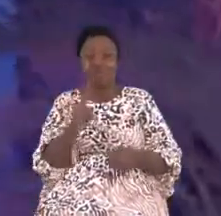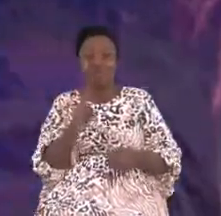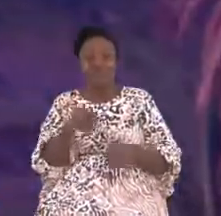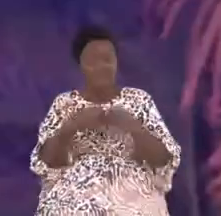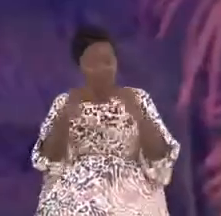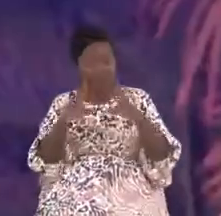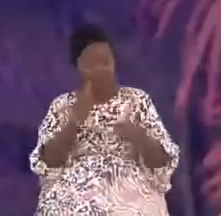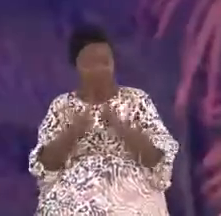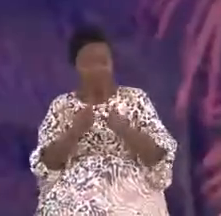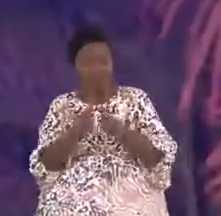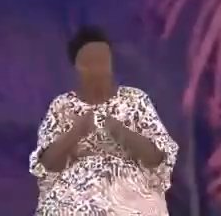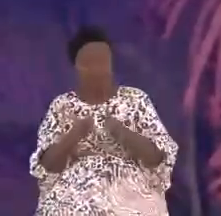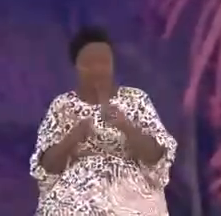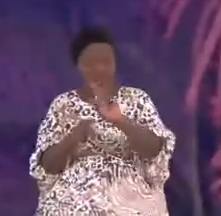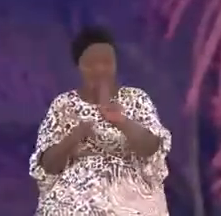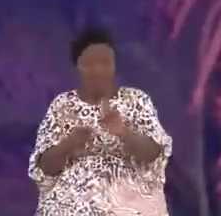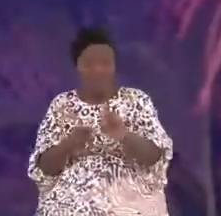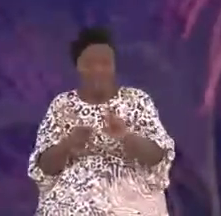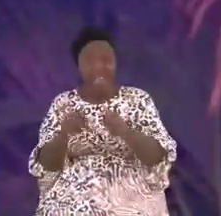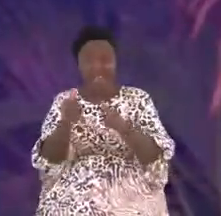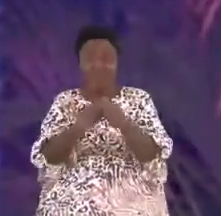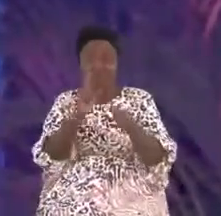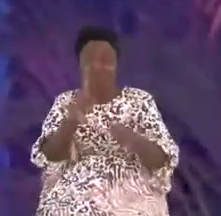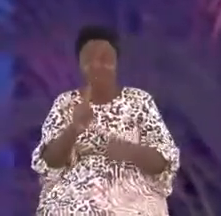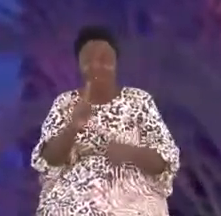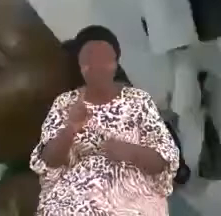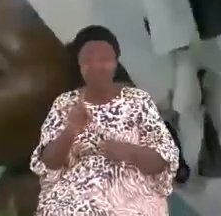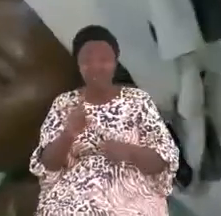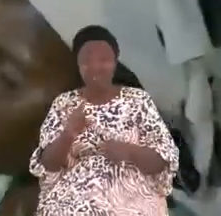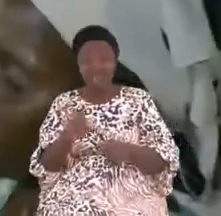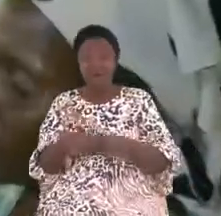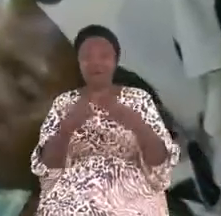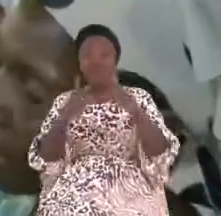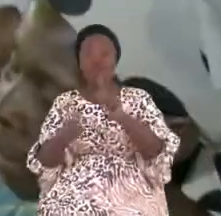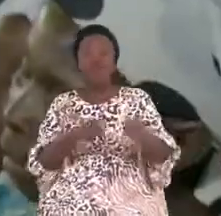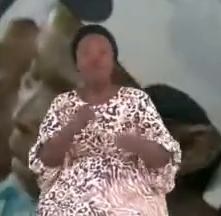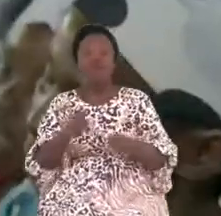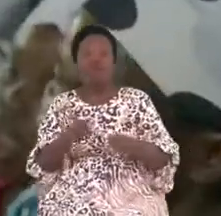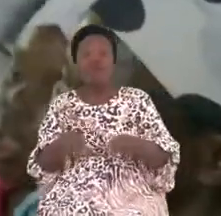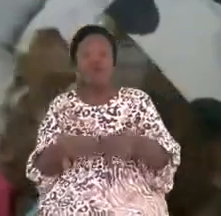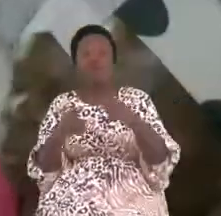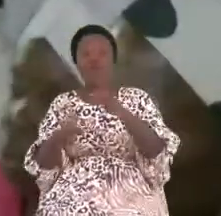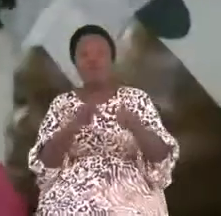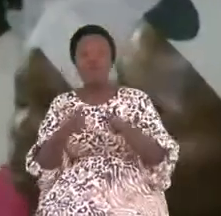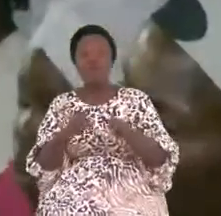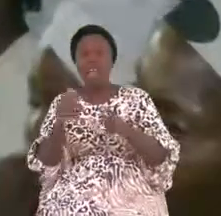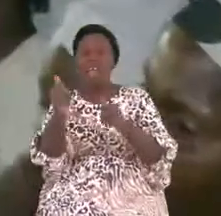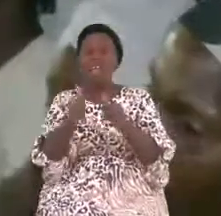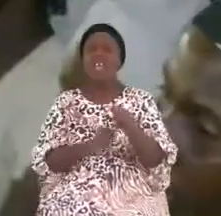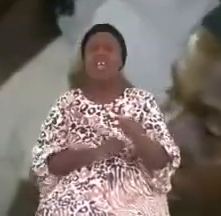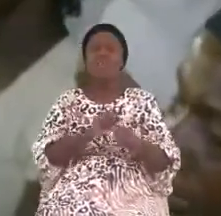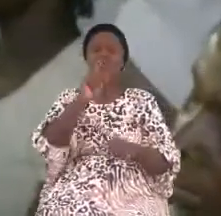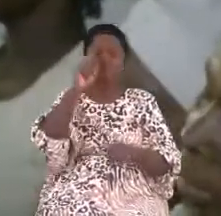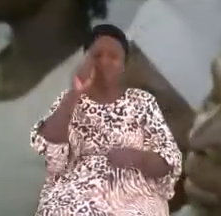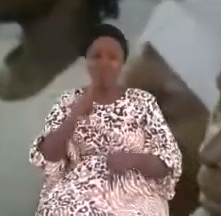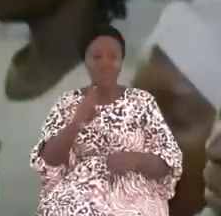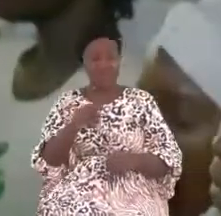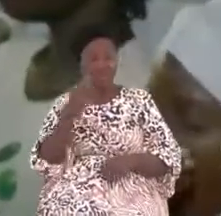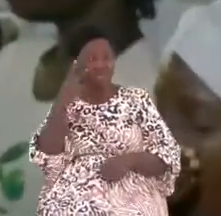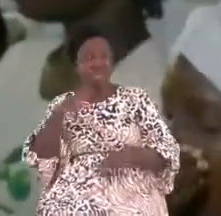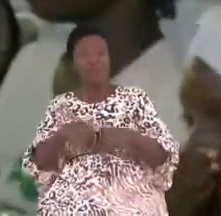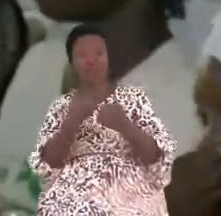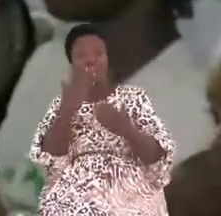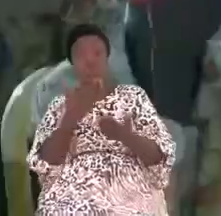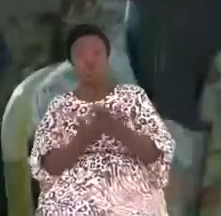people everyone tell me out aloud everyone look at how good god is god